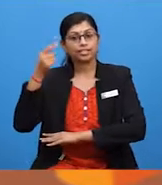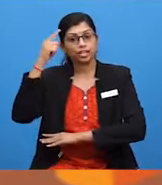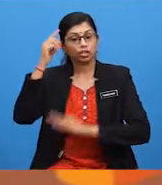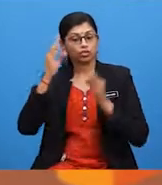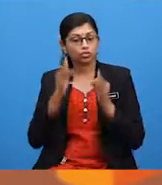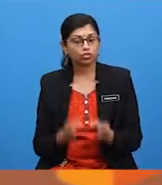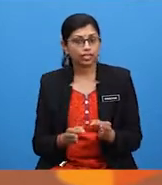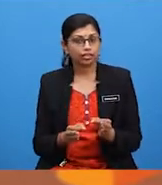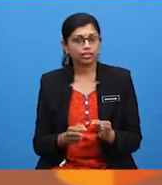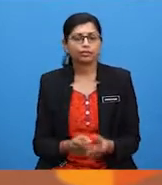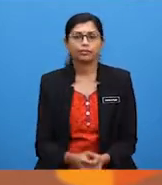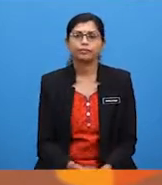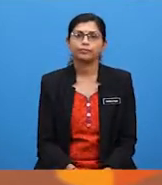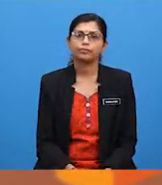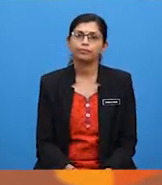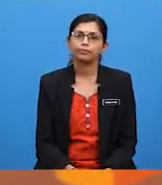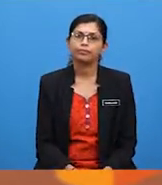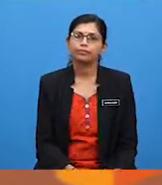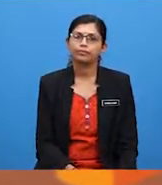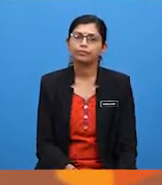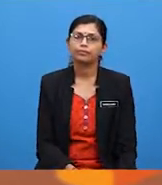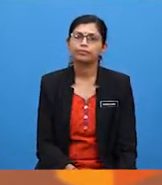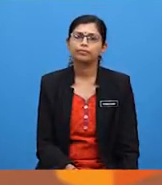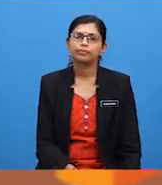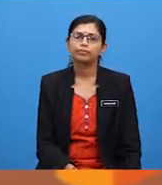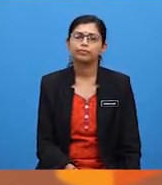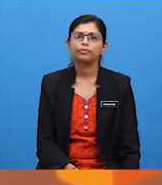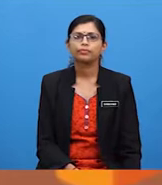Just like Yuli and Armin.